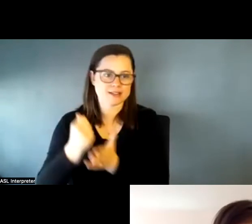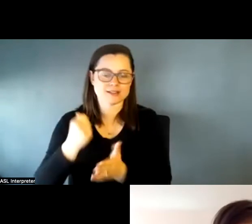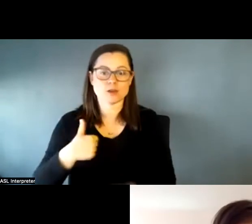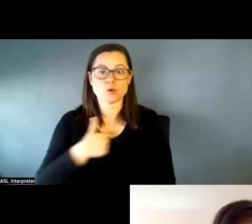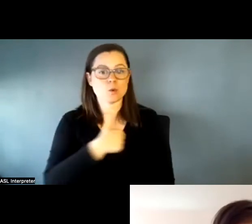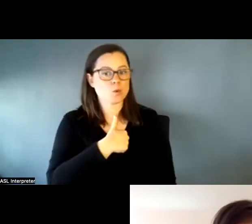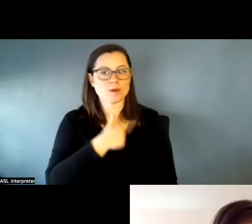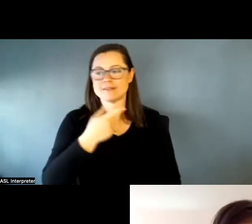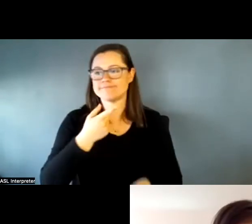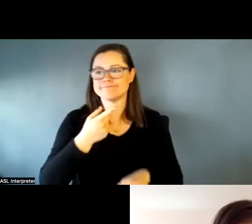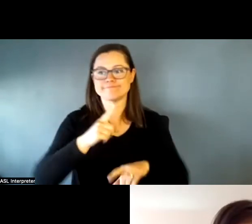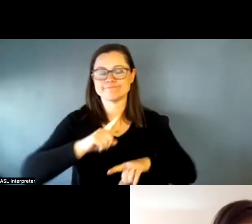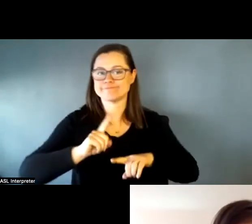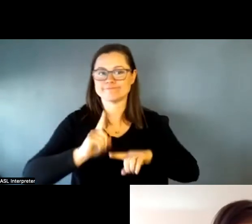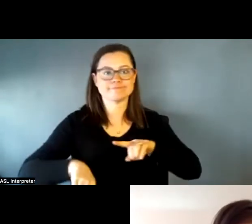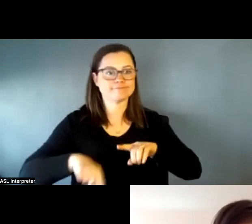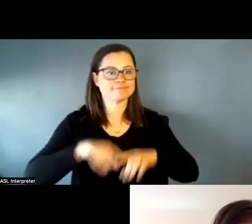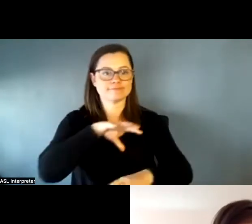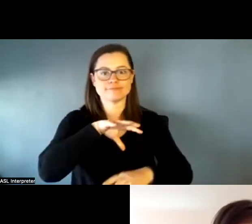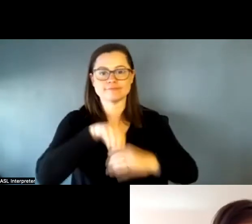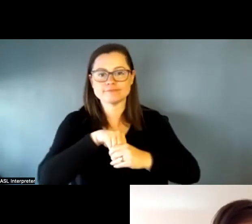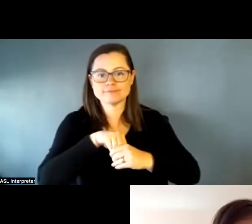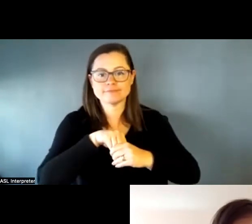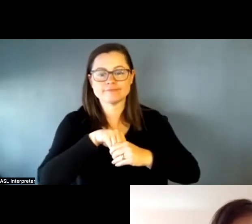partake in any of the